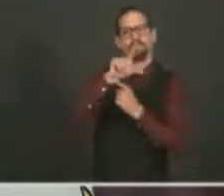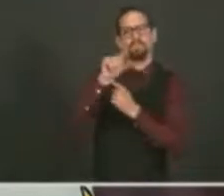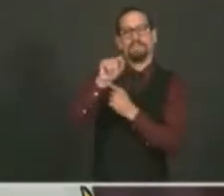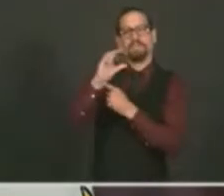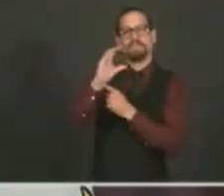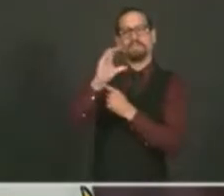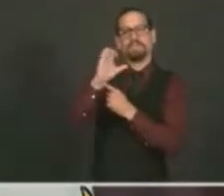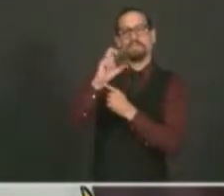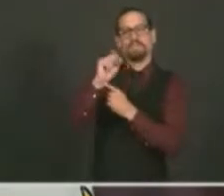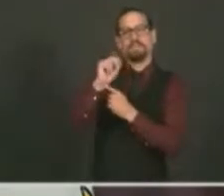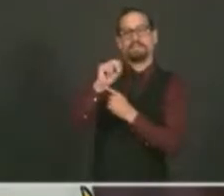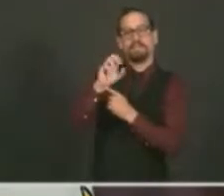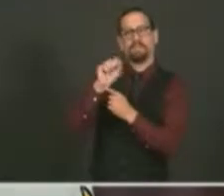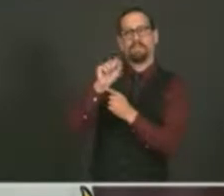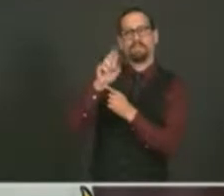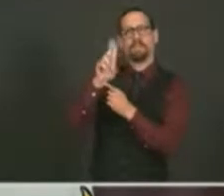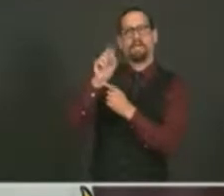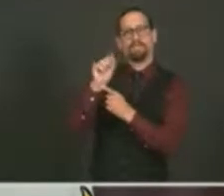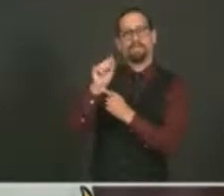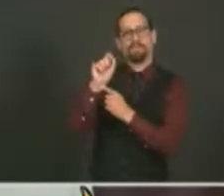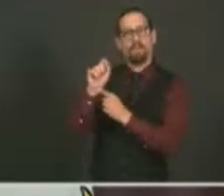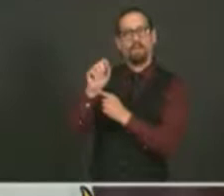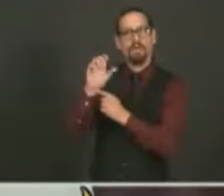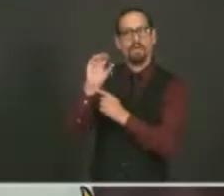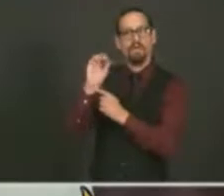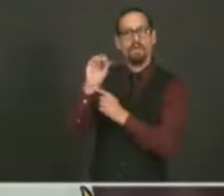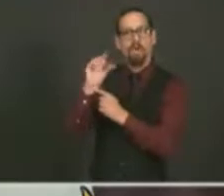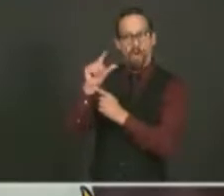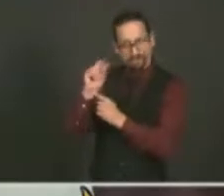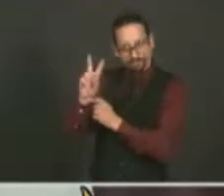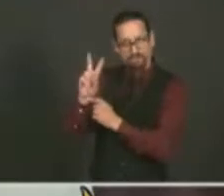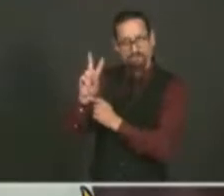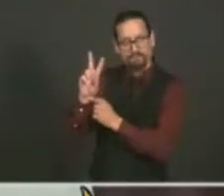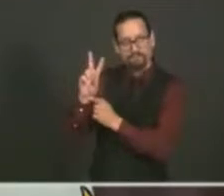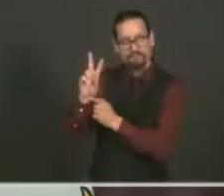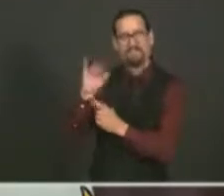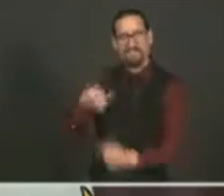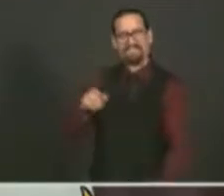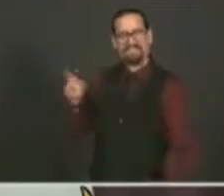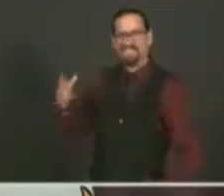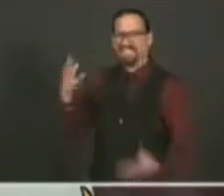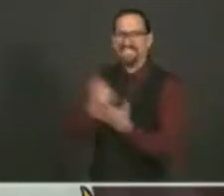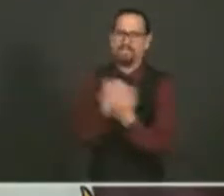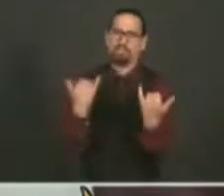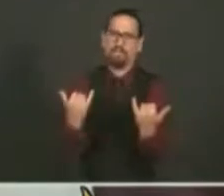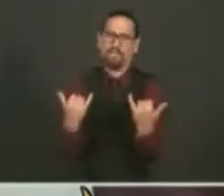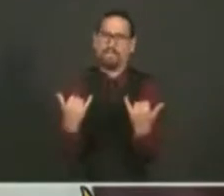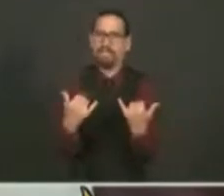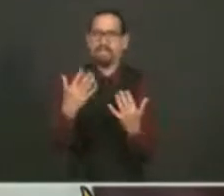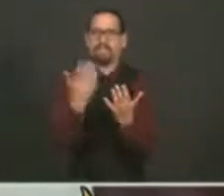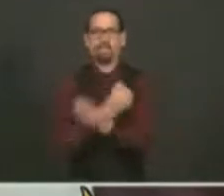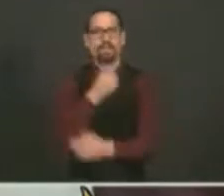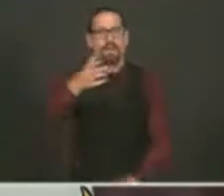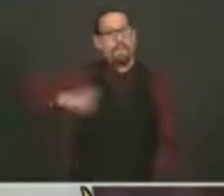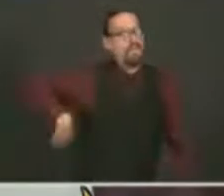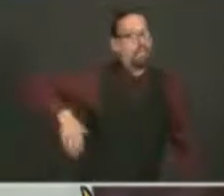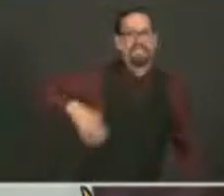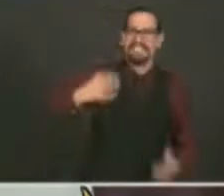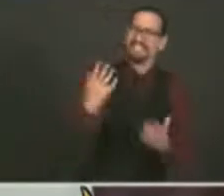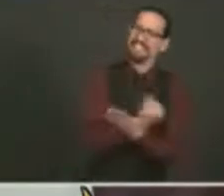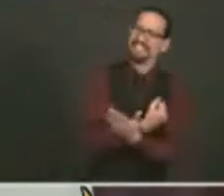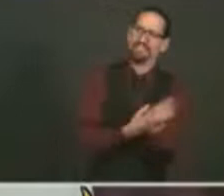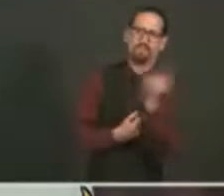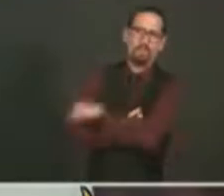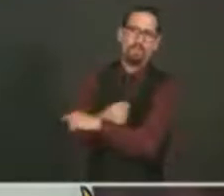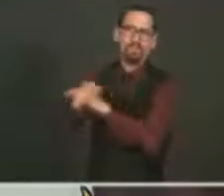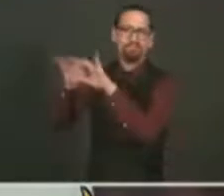2020census.gov, 2020census.gov. Fill out your census today if you haven't, because the deadline